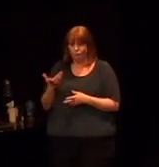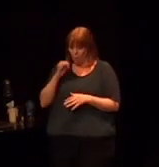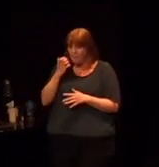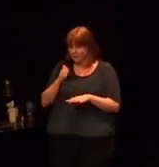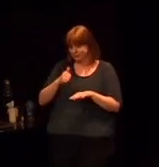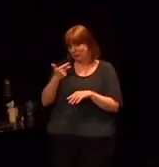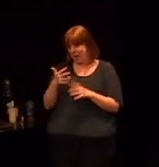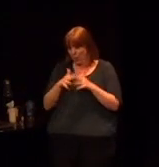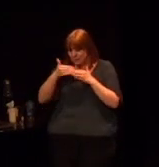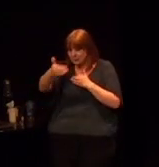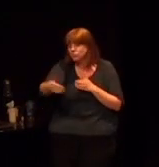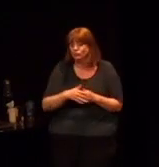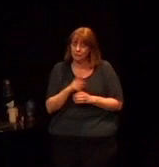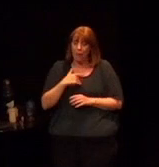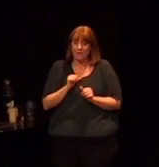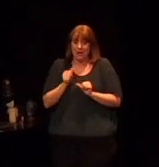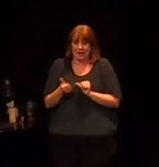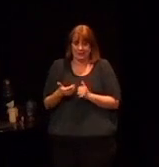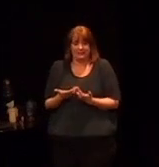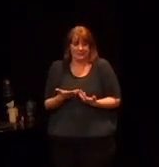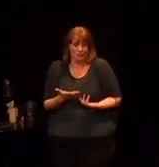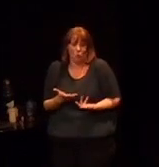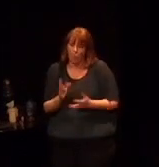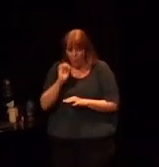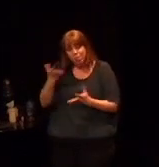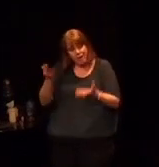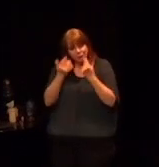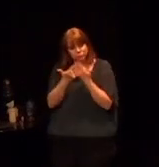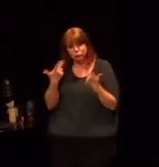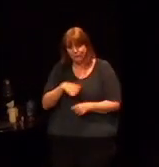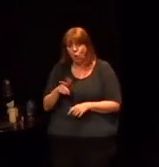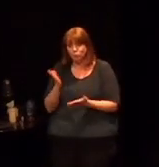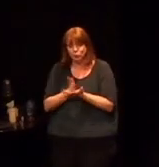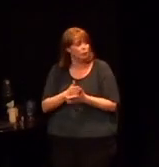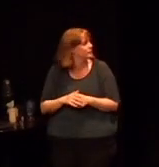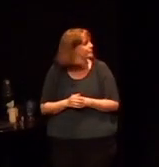next adventure. And I'm sure we're going to learn lots from that as well.